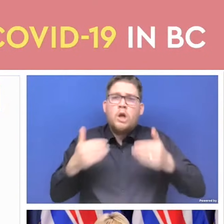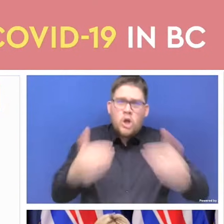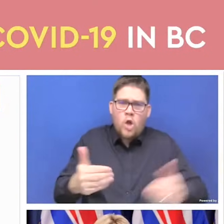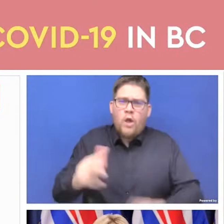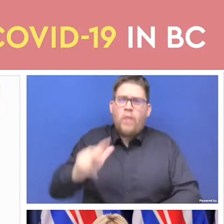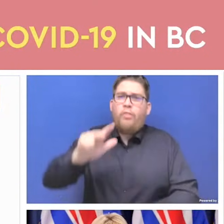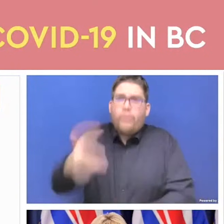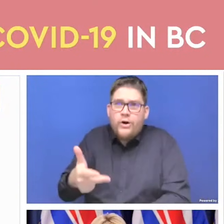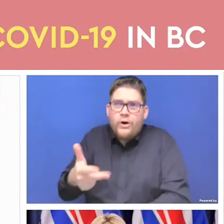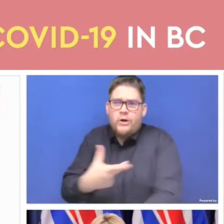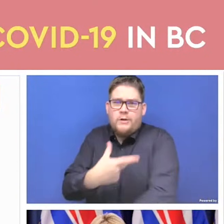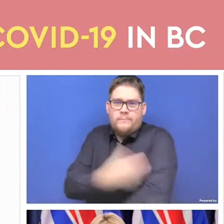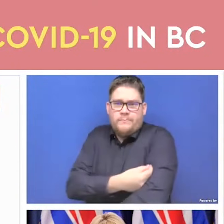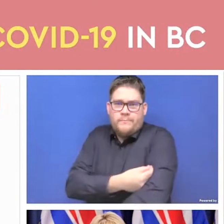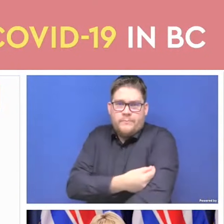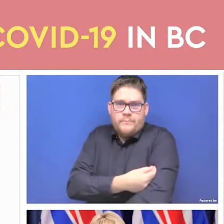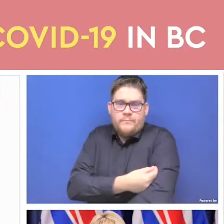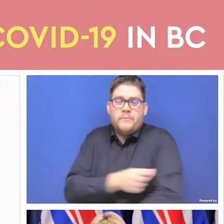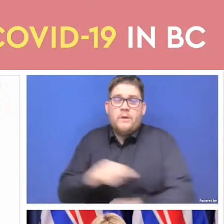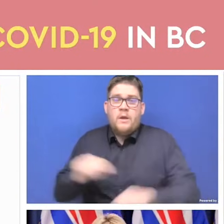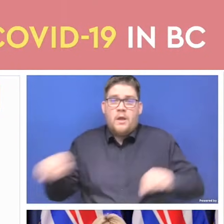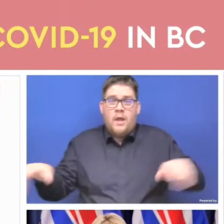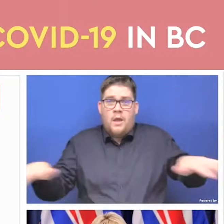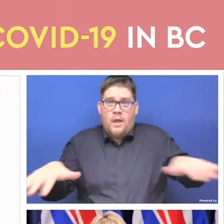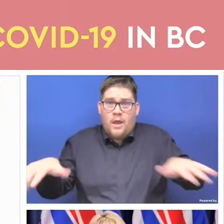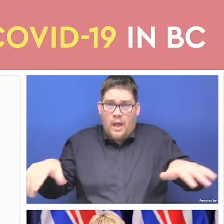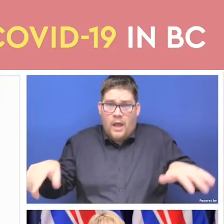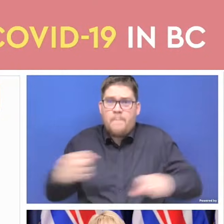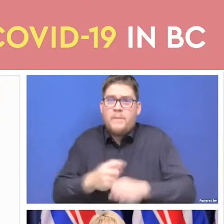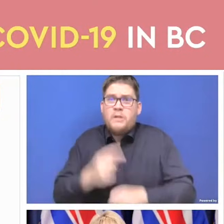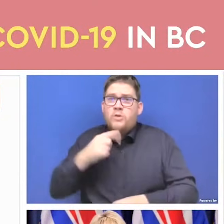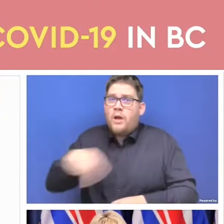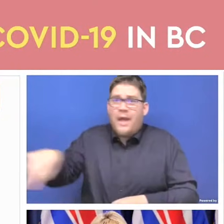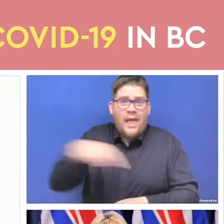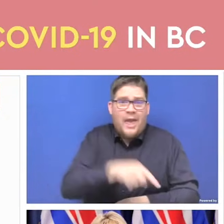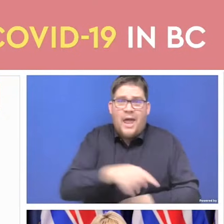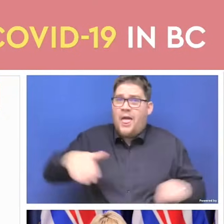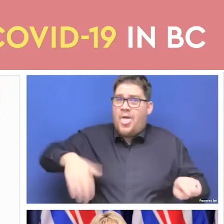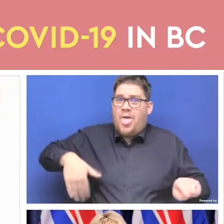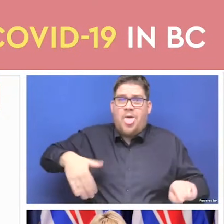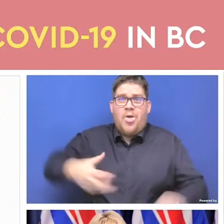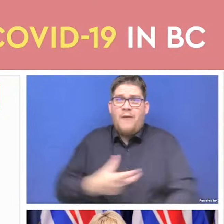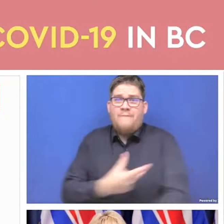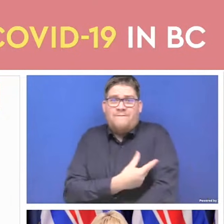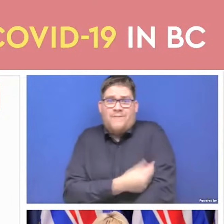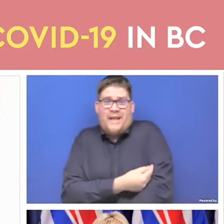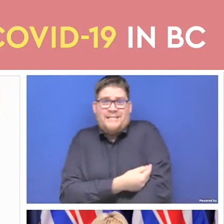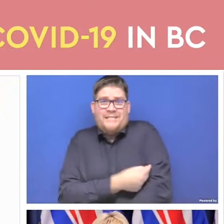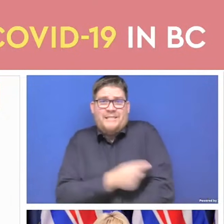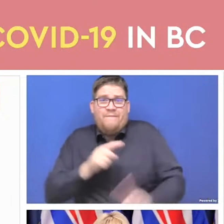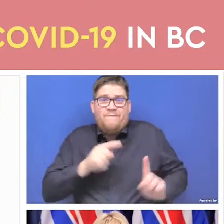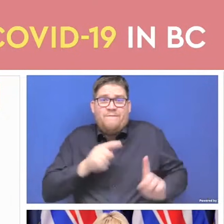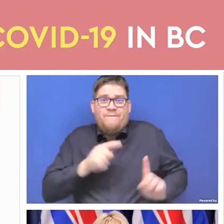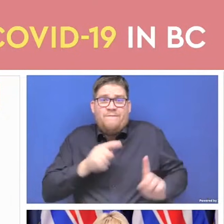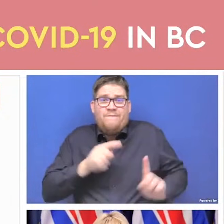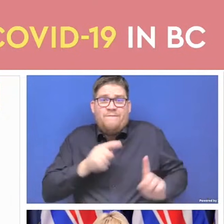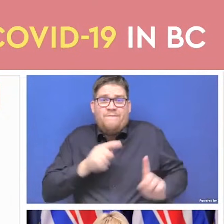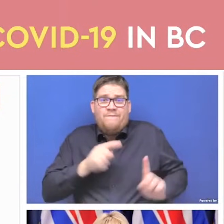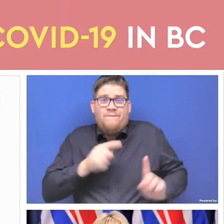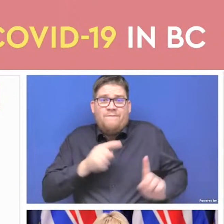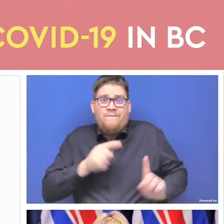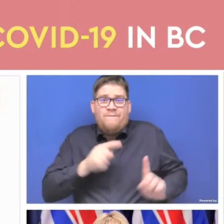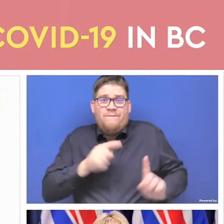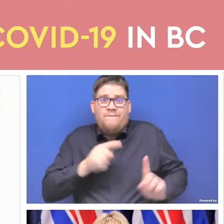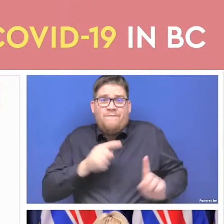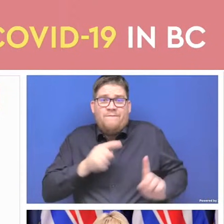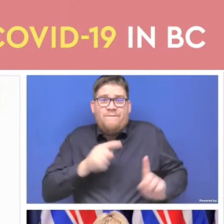community get dose 1 and dose 2. That keeps you safe, but it also protects those around you, particularly those who are most